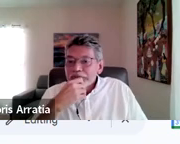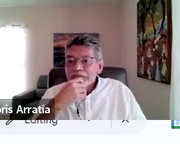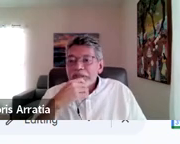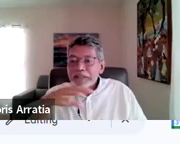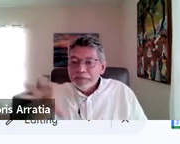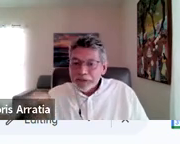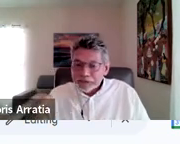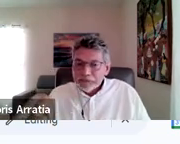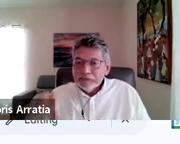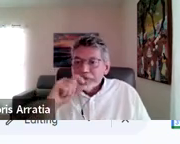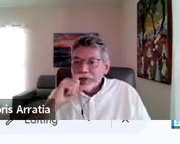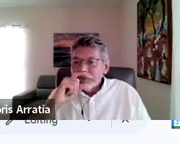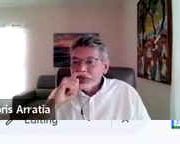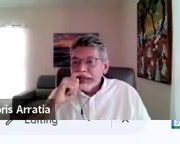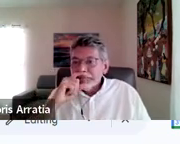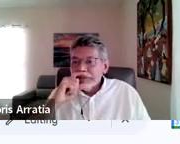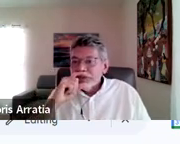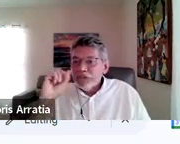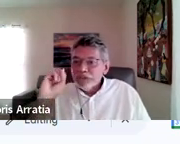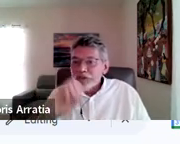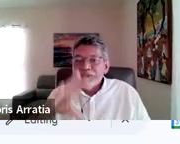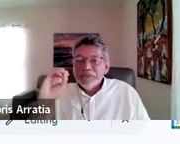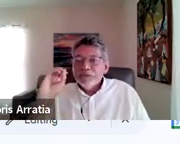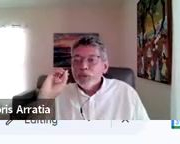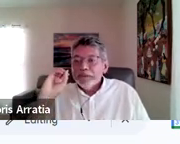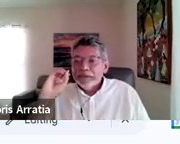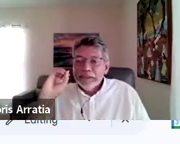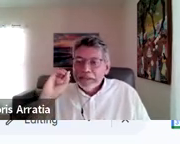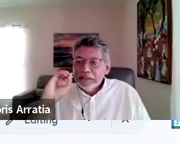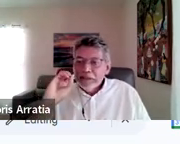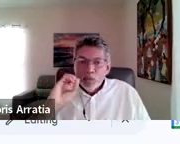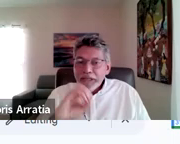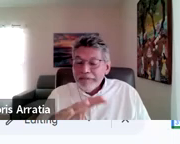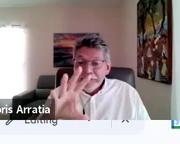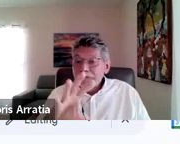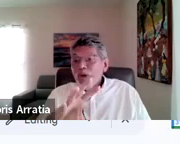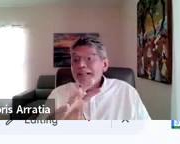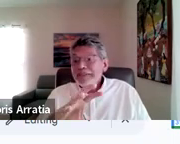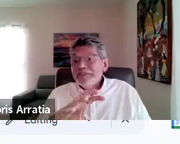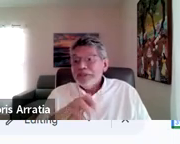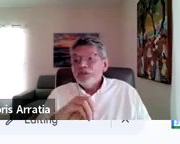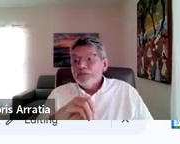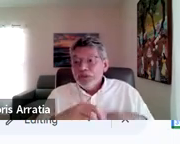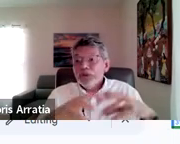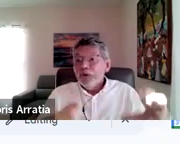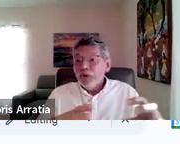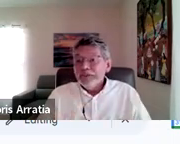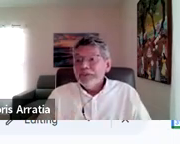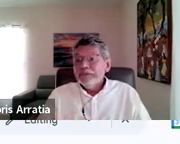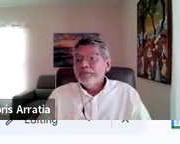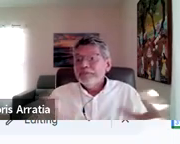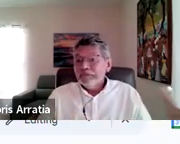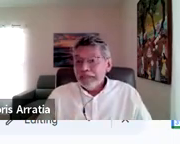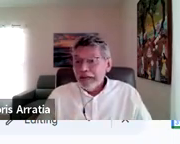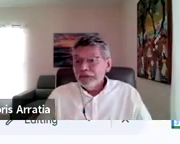those conversations have come along on your side, because shared services is when we have maybe one agency could, you know, hold